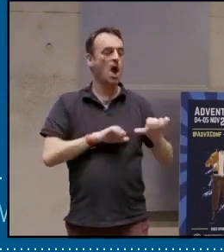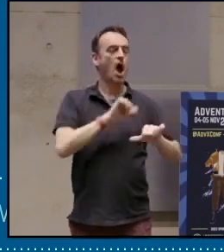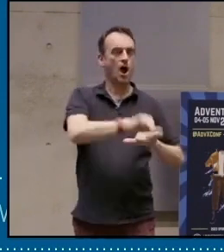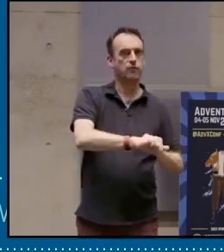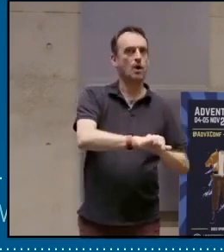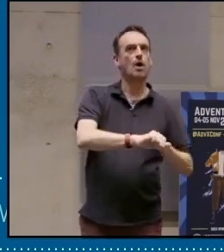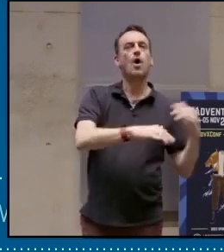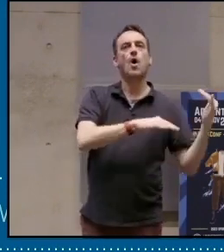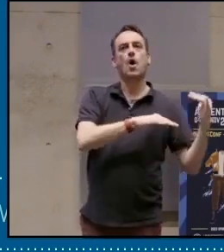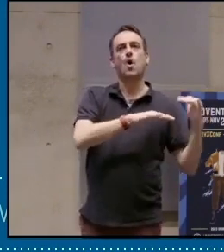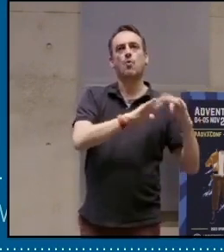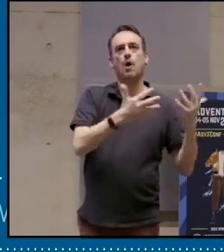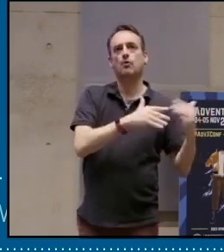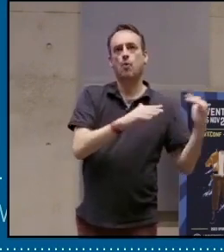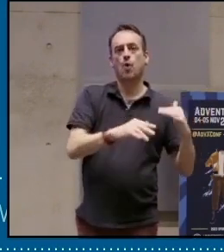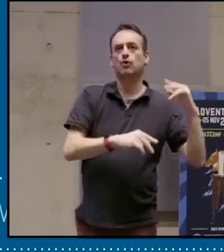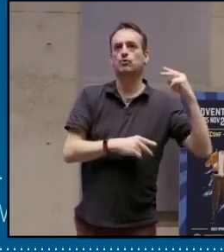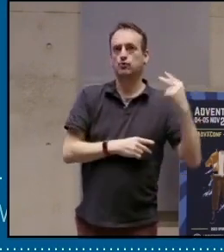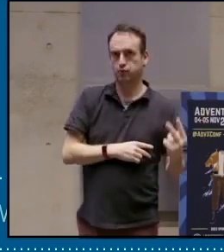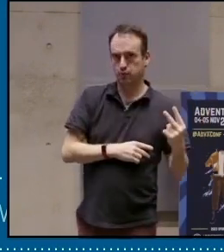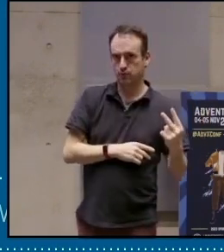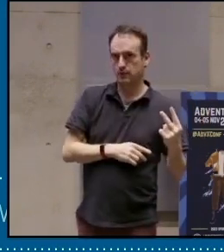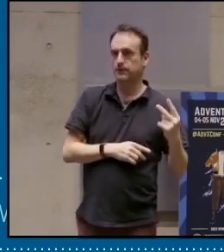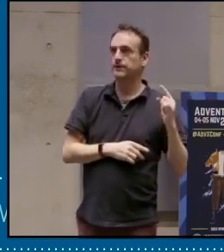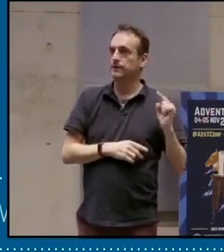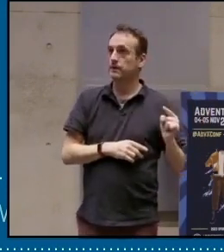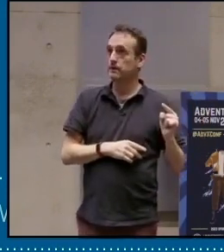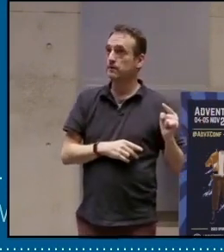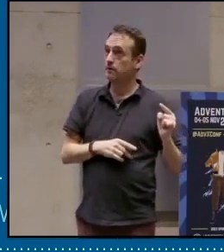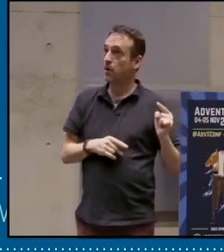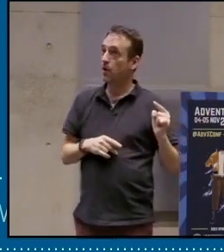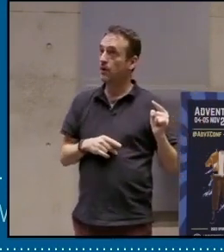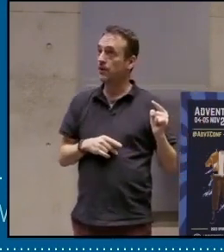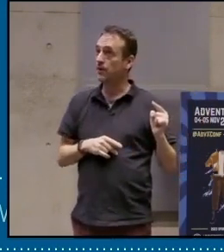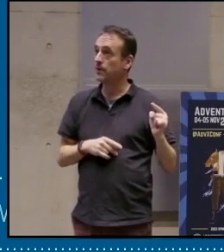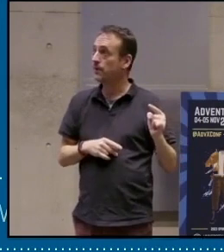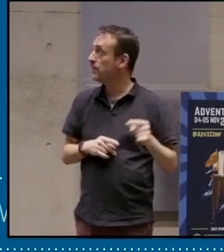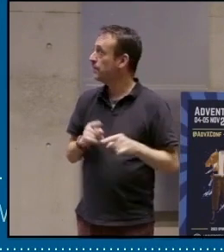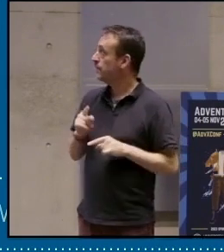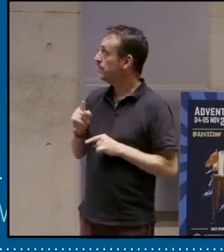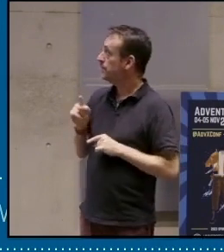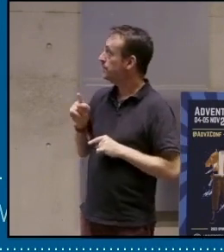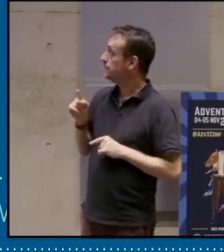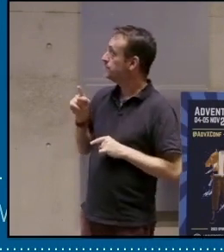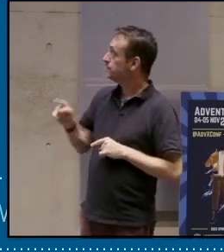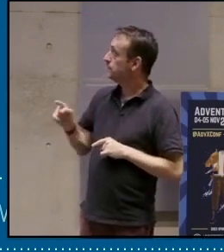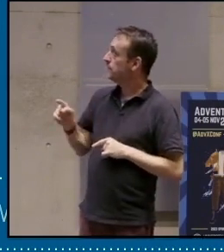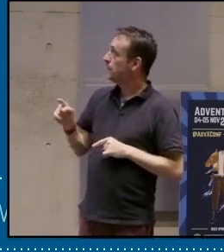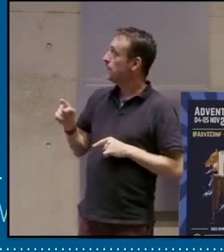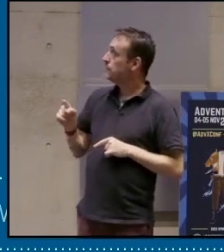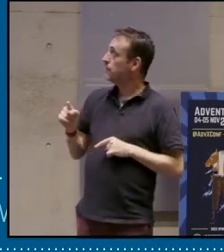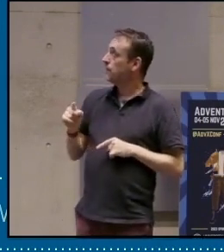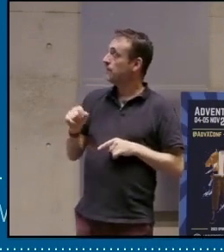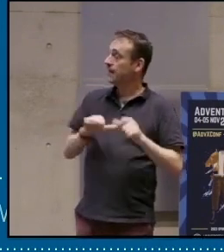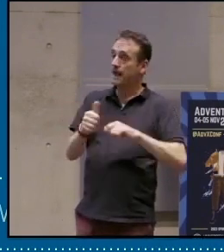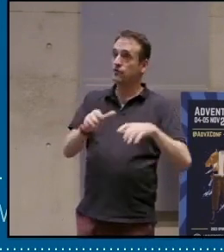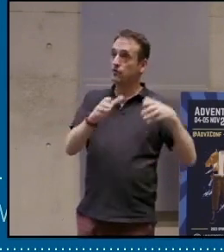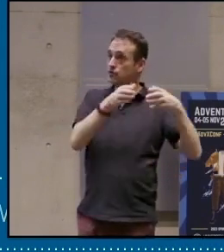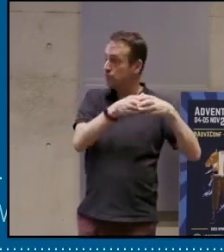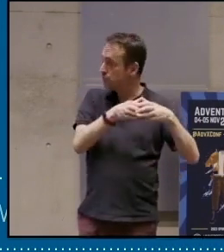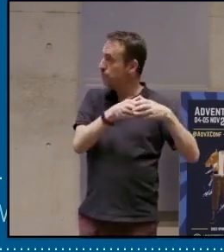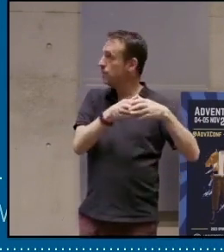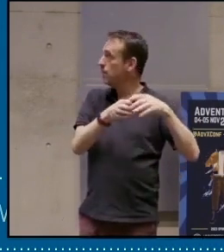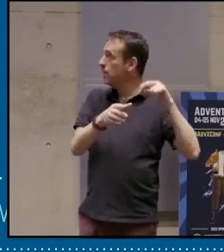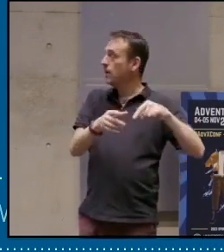right? Now, we can still associate with people who are in this next window. Think, for example, about how it feels when you read a Jane